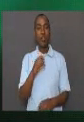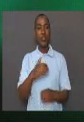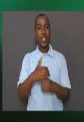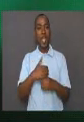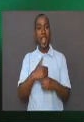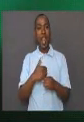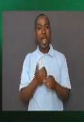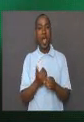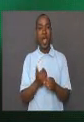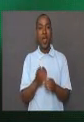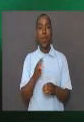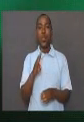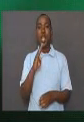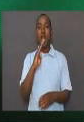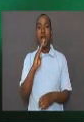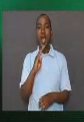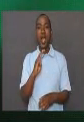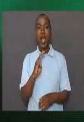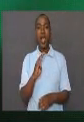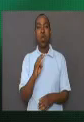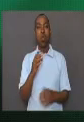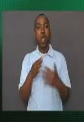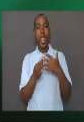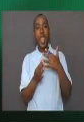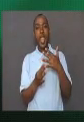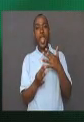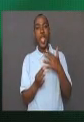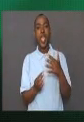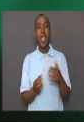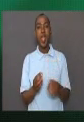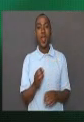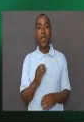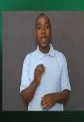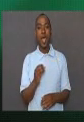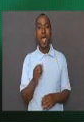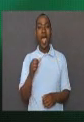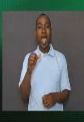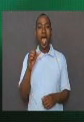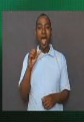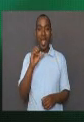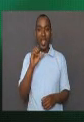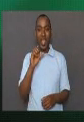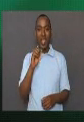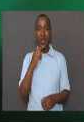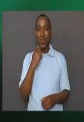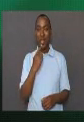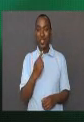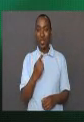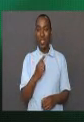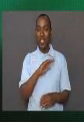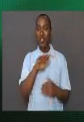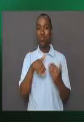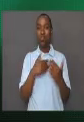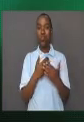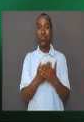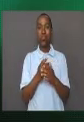ella, beer, wine, or araki. All of these